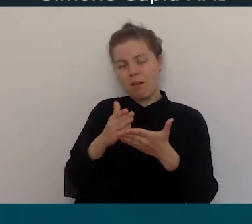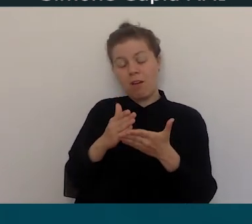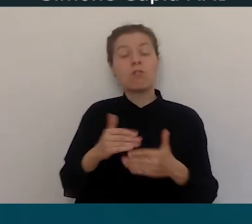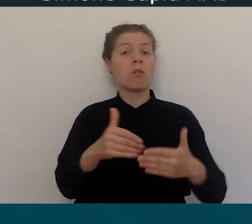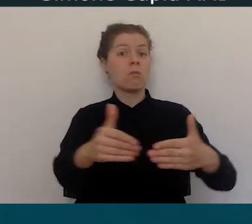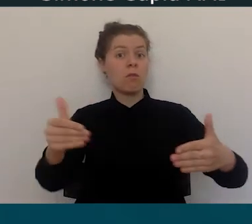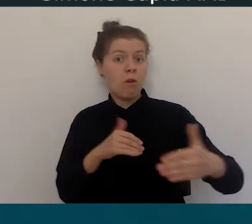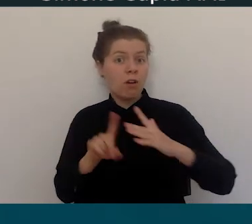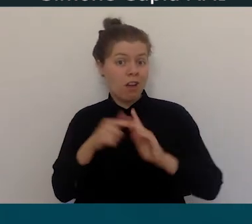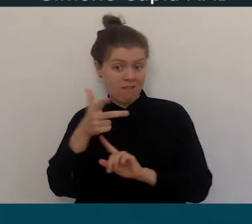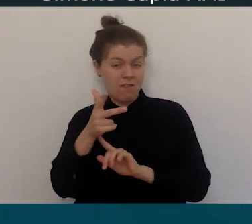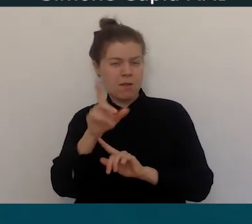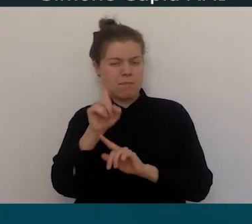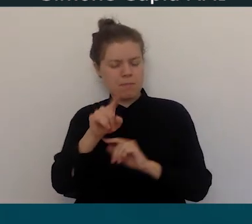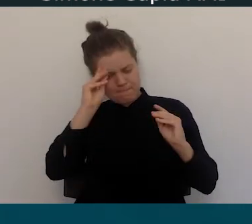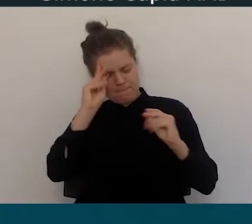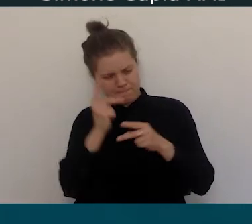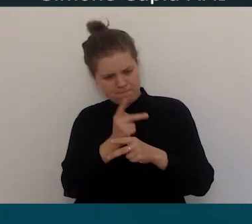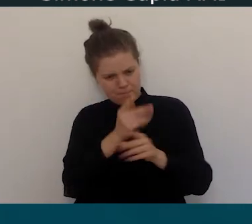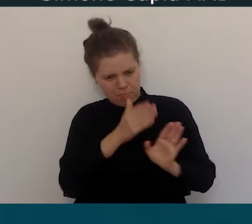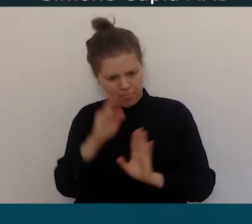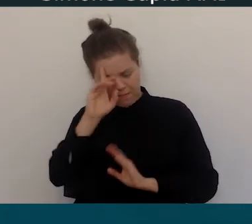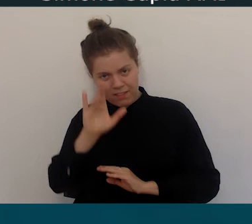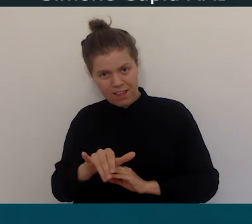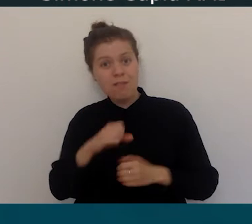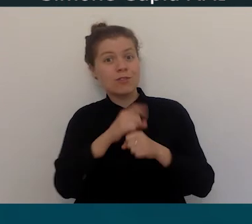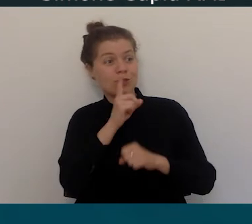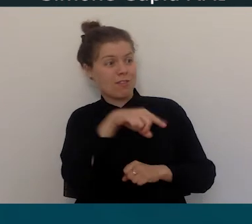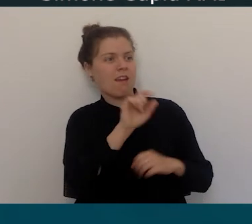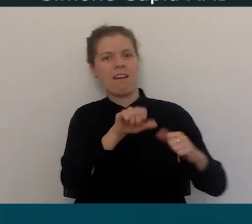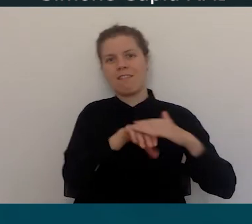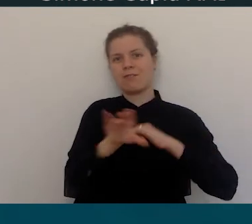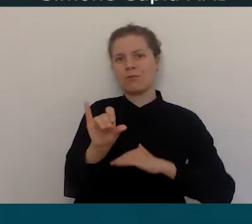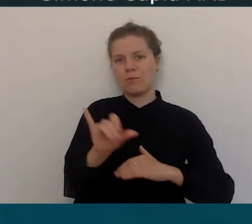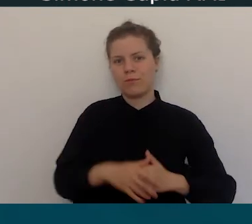roll cameras in order to make those elements accessible to all audiences.